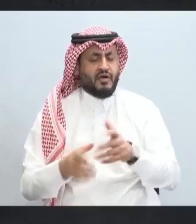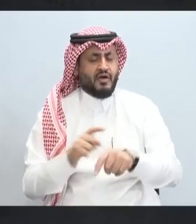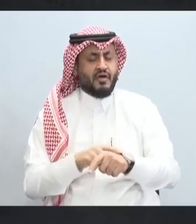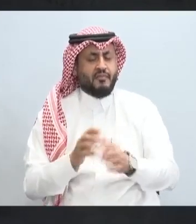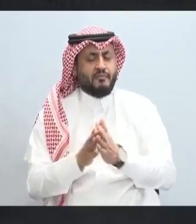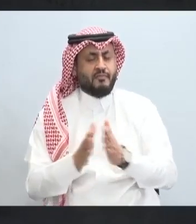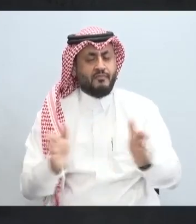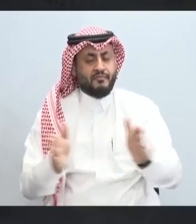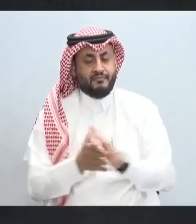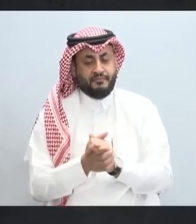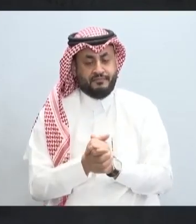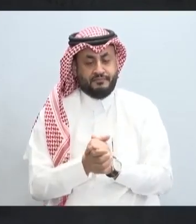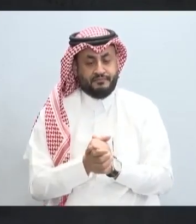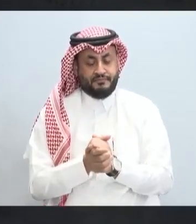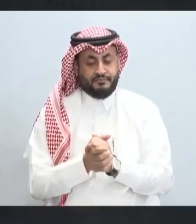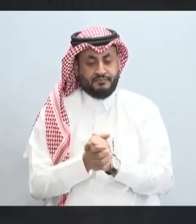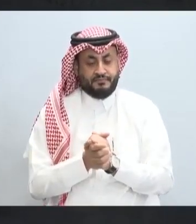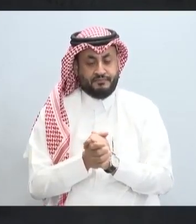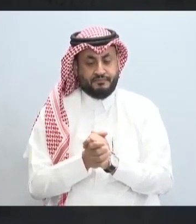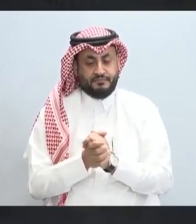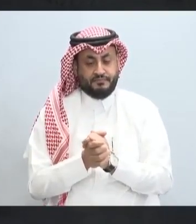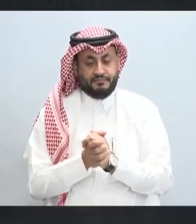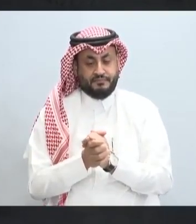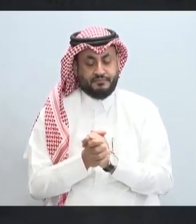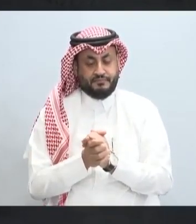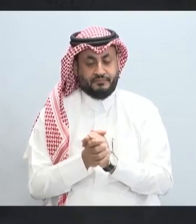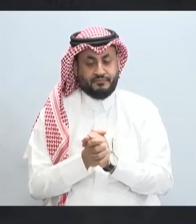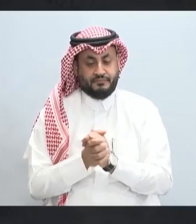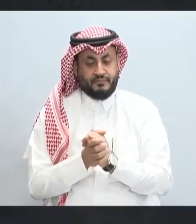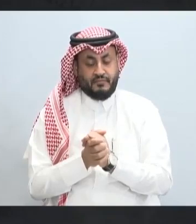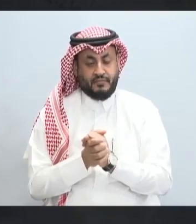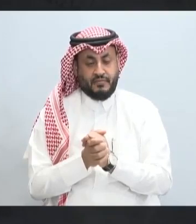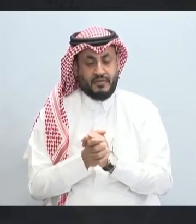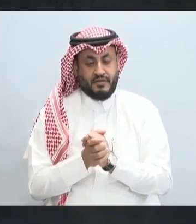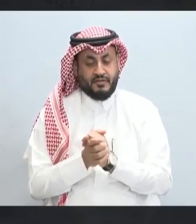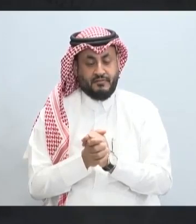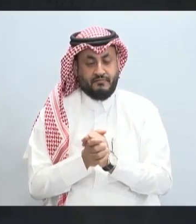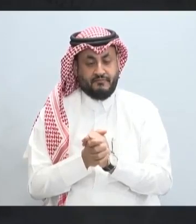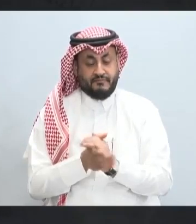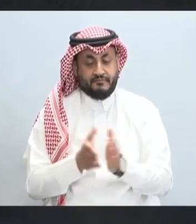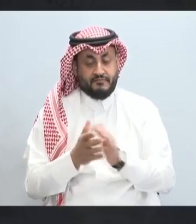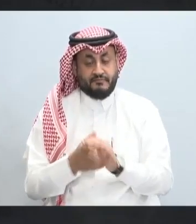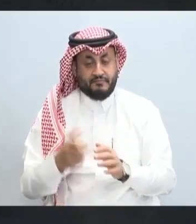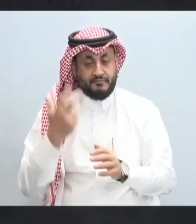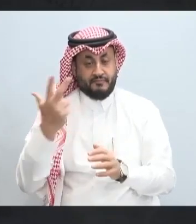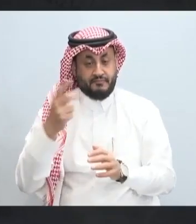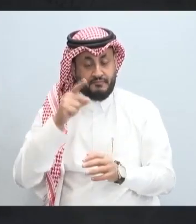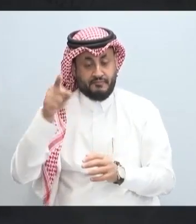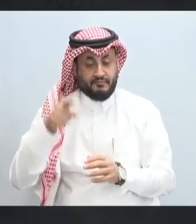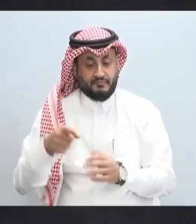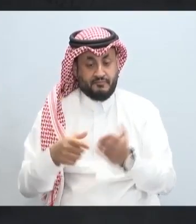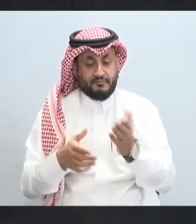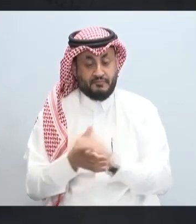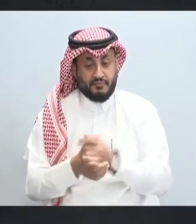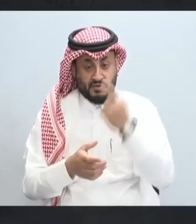long or how many hours does it take to get to this place. And the third question, we said that if you